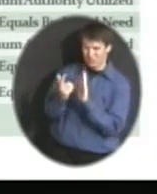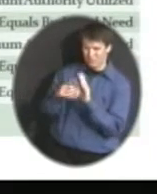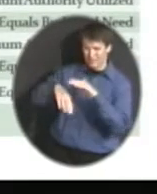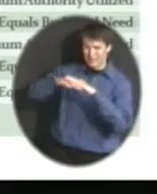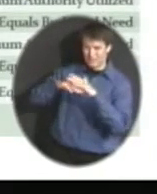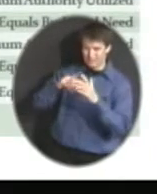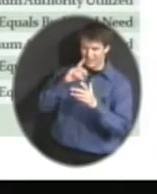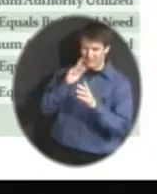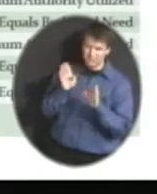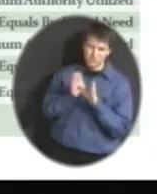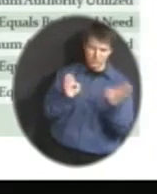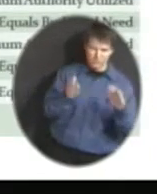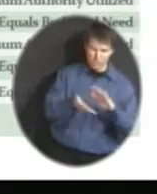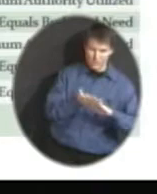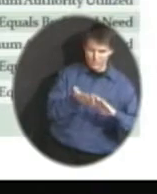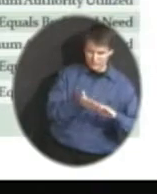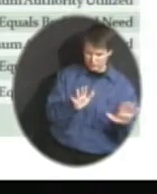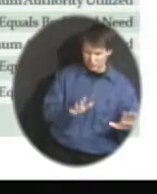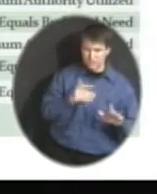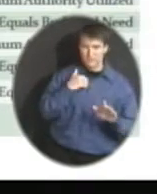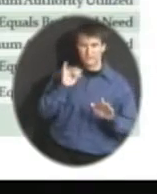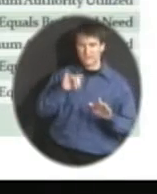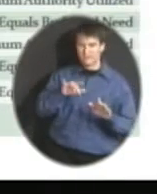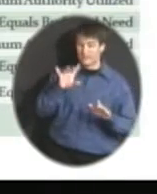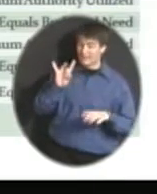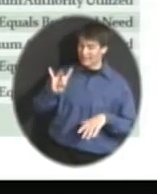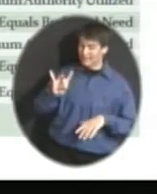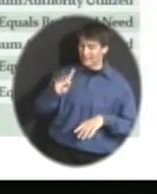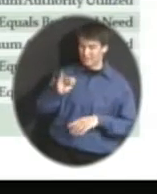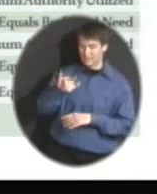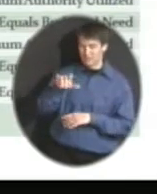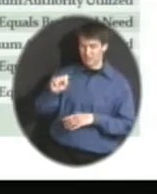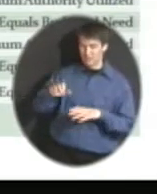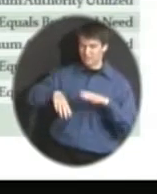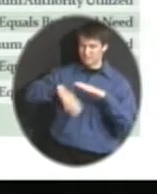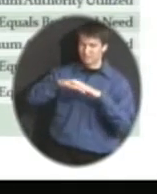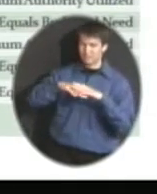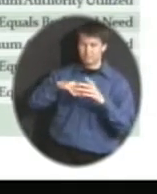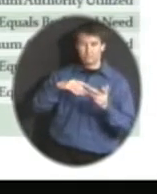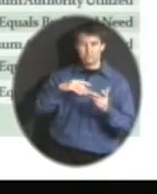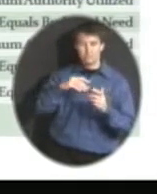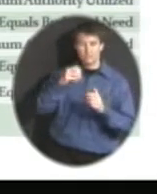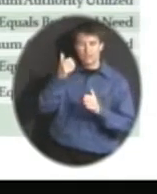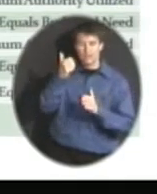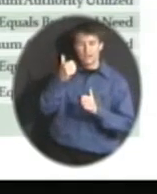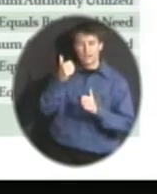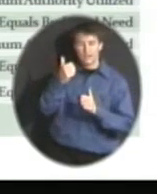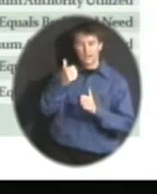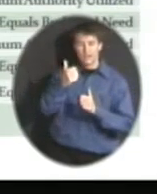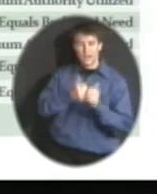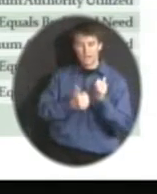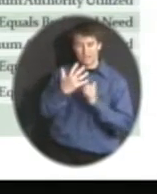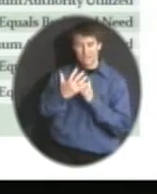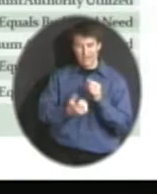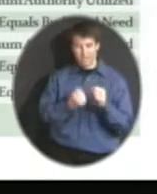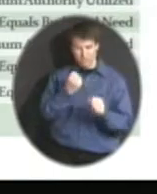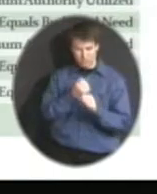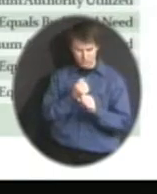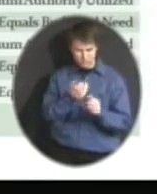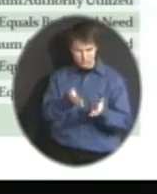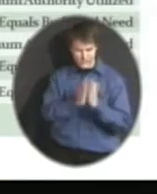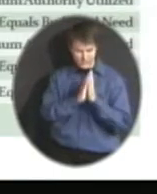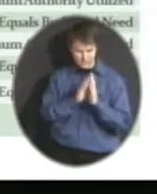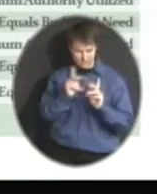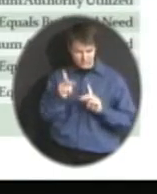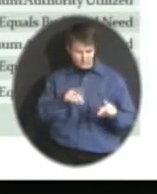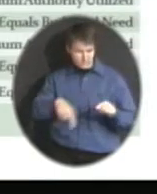operations. Capital outlay, its limit is 8 mils. Every 5 years, we ask the public to authorize us to go to the